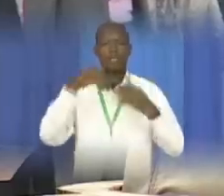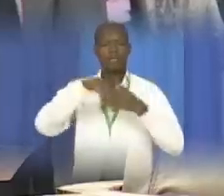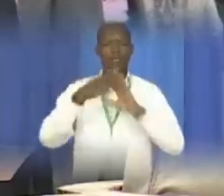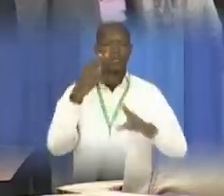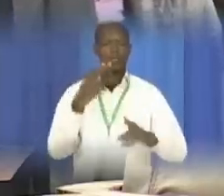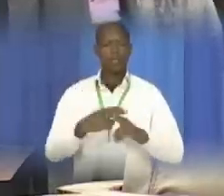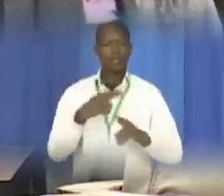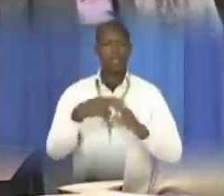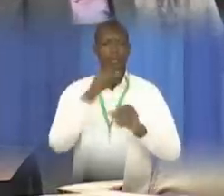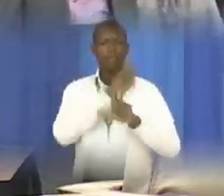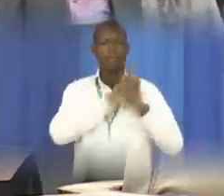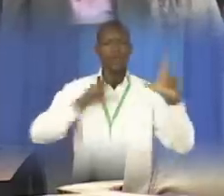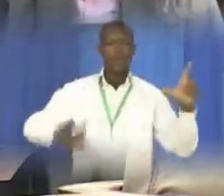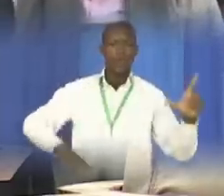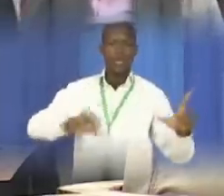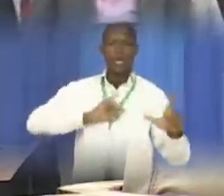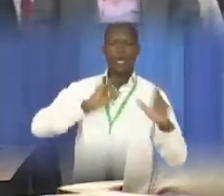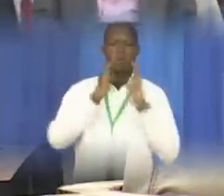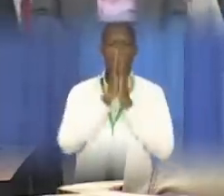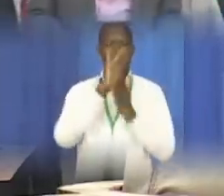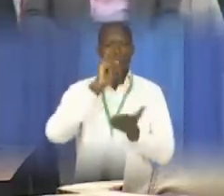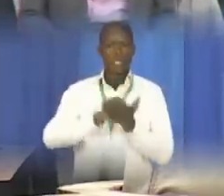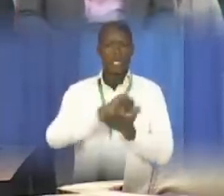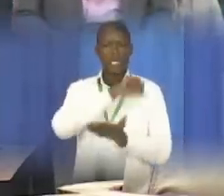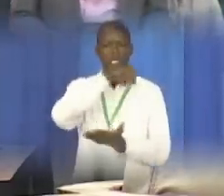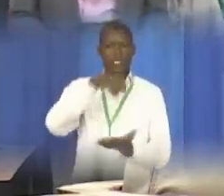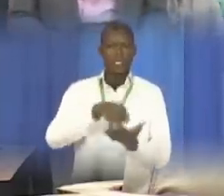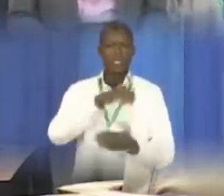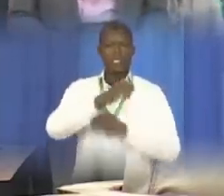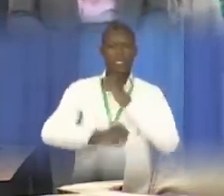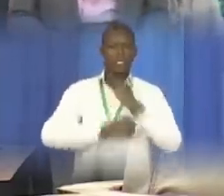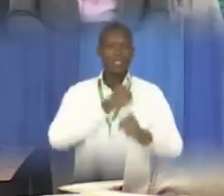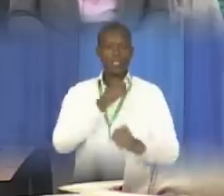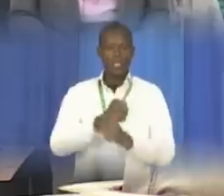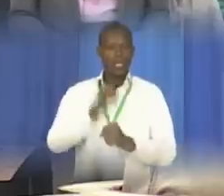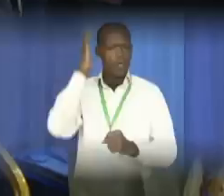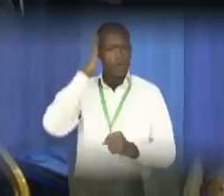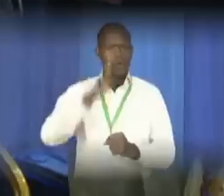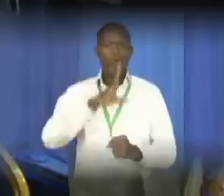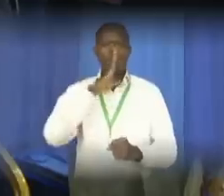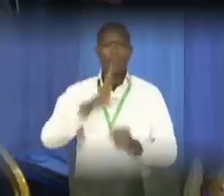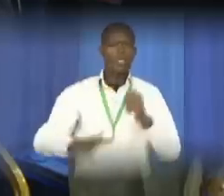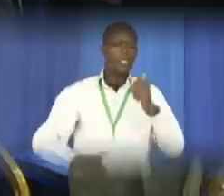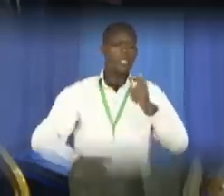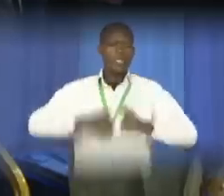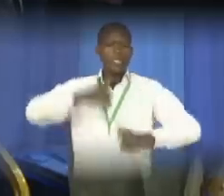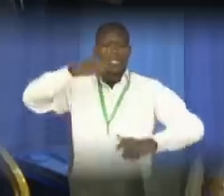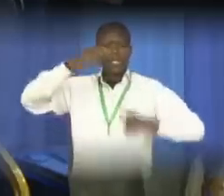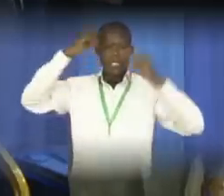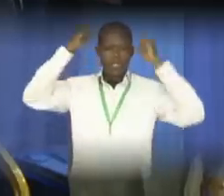Lord, I pray that this year will be extremely successful for your children.